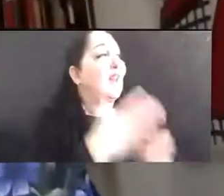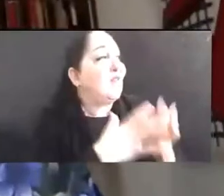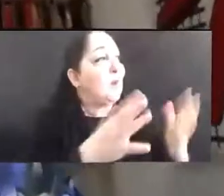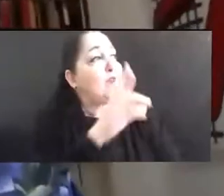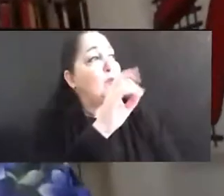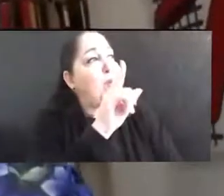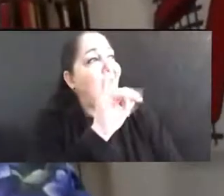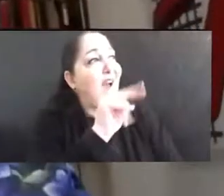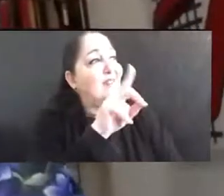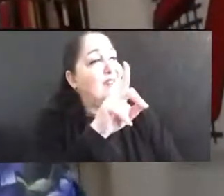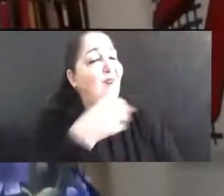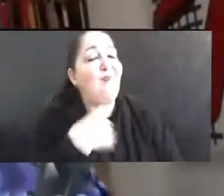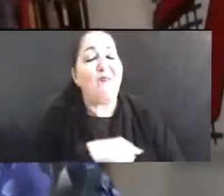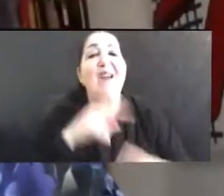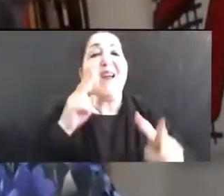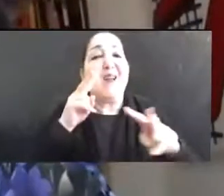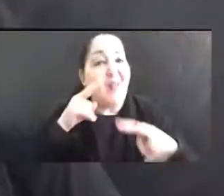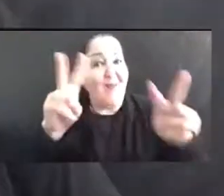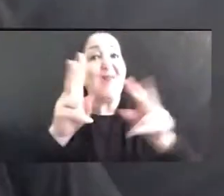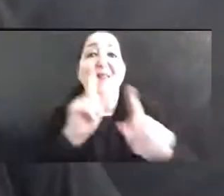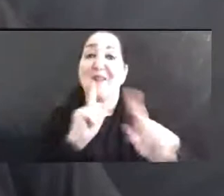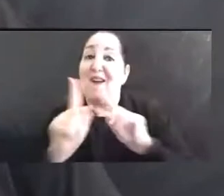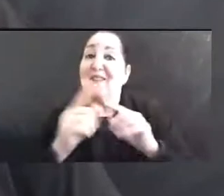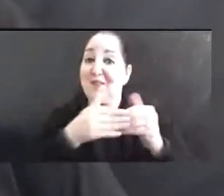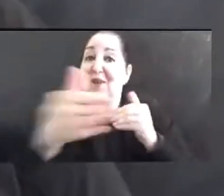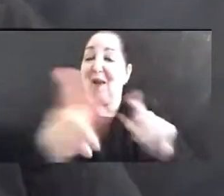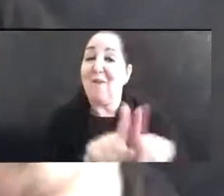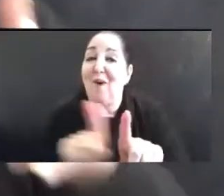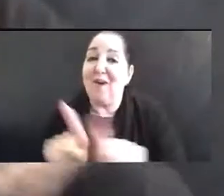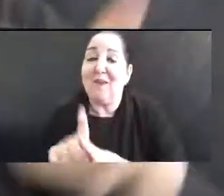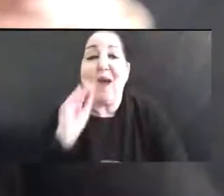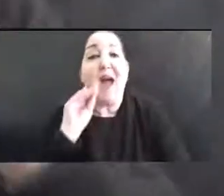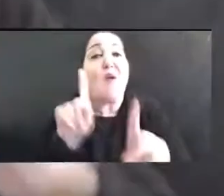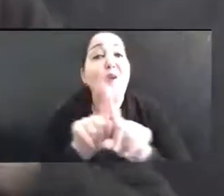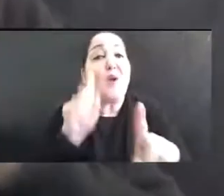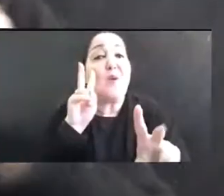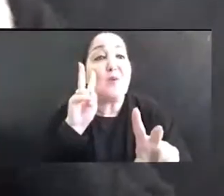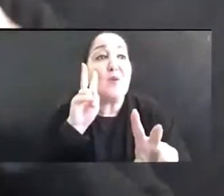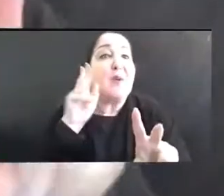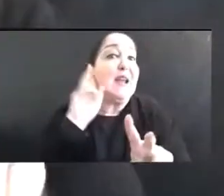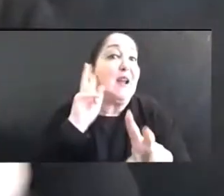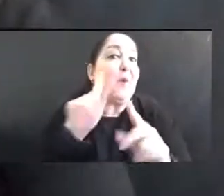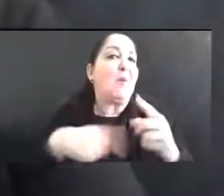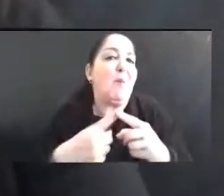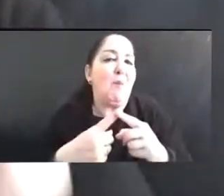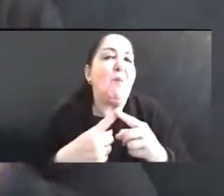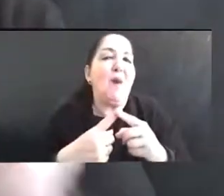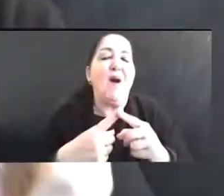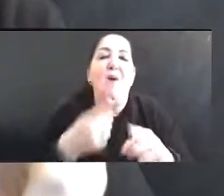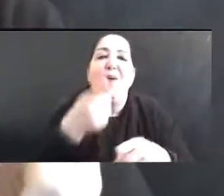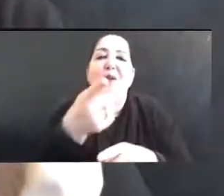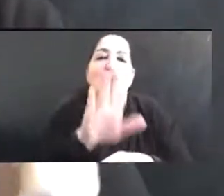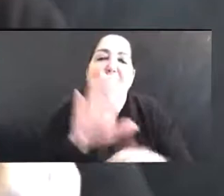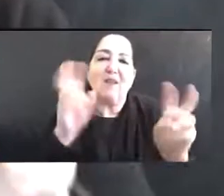Thank you very much, Rolando. We look forward to the conversation as well, and also to hear more about the pedagogic relationality and these other terms